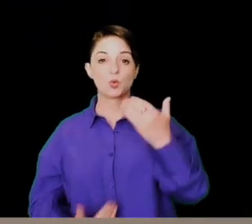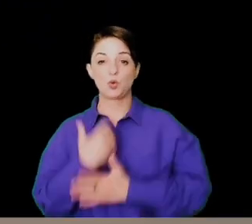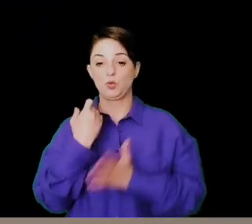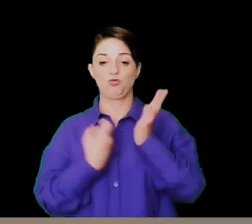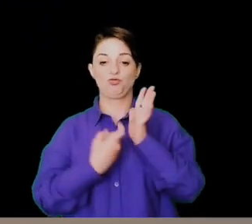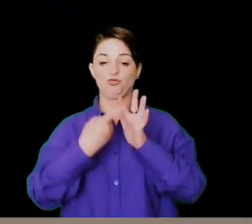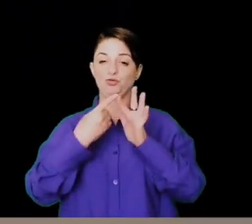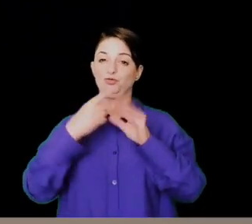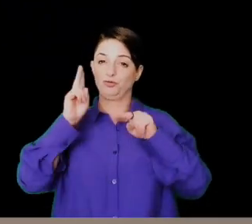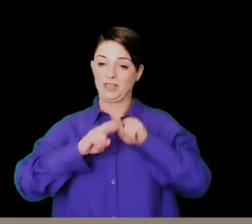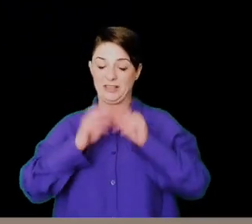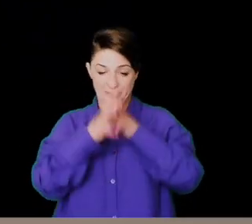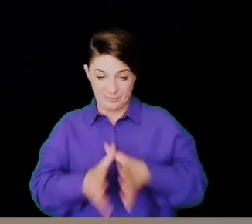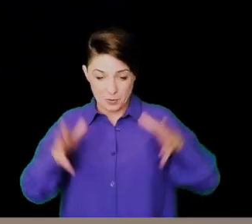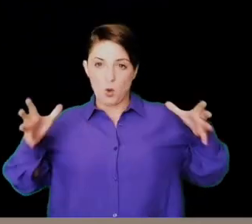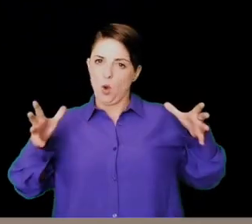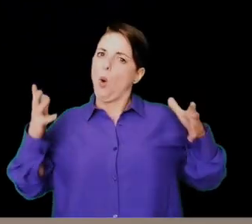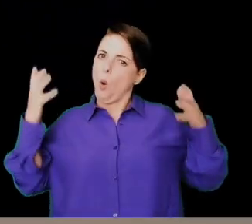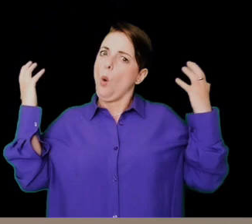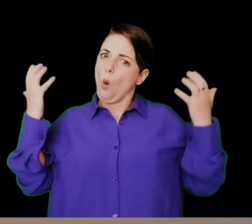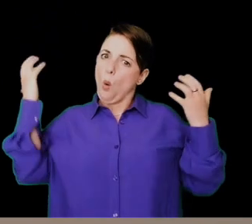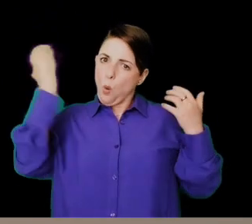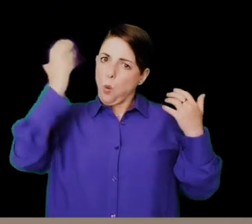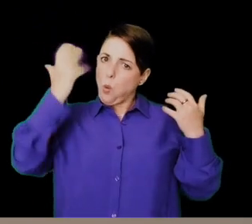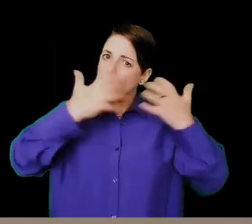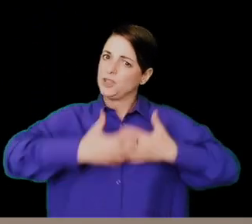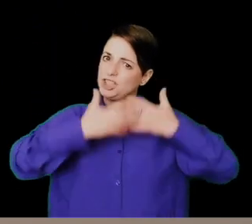Building an entire oyster reef from the bottom up requires some